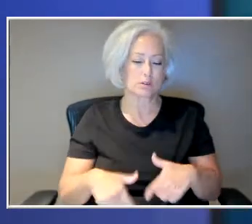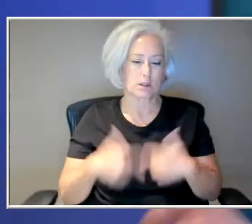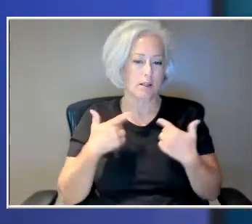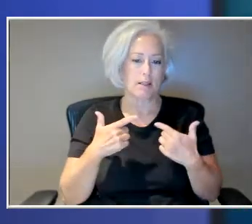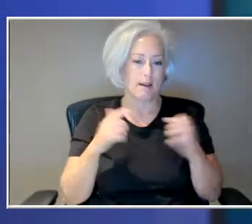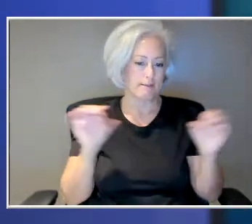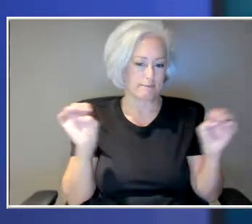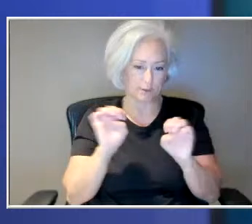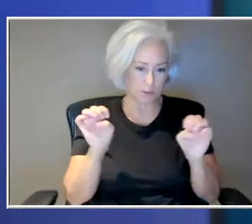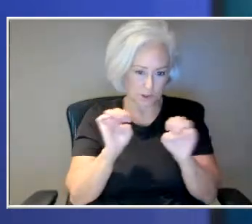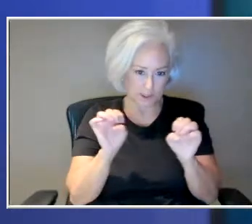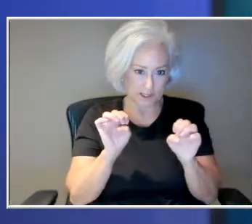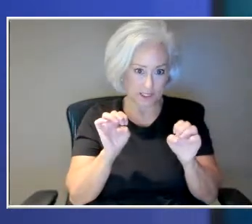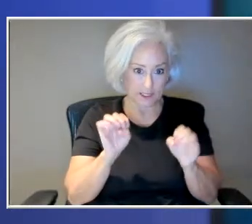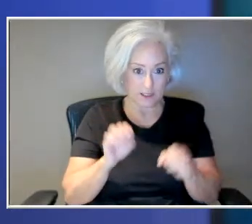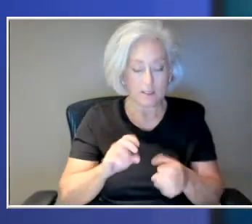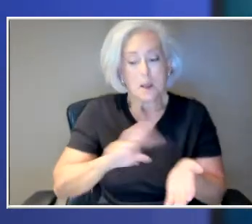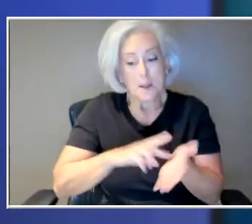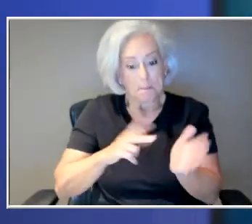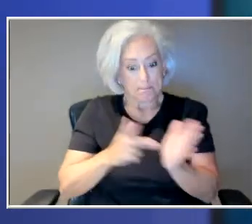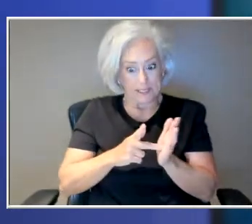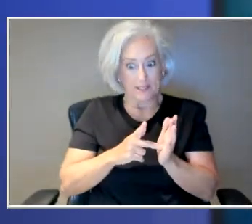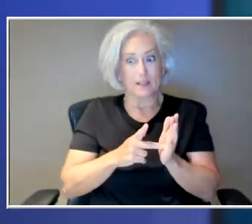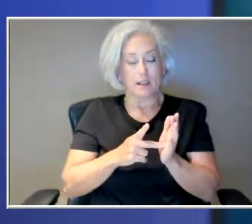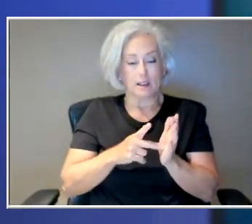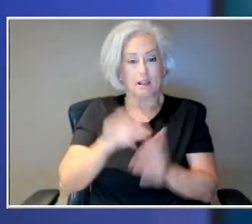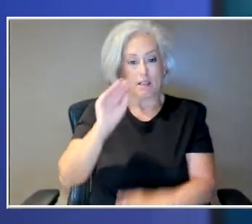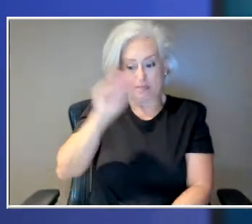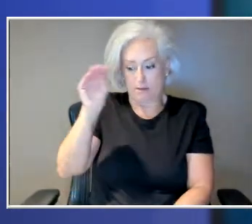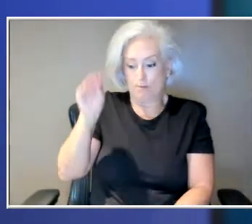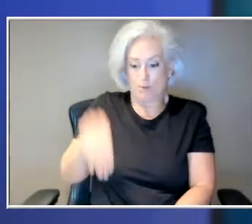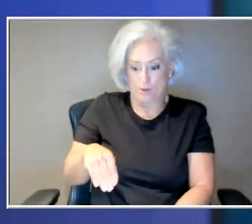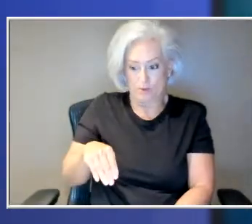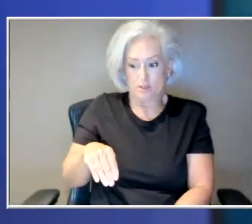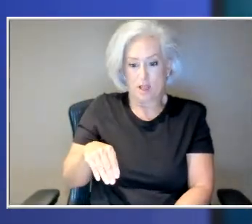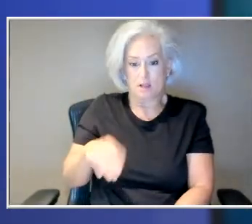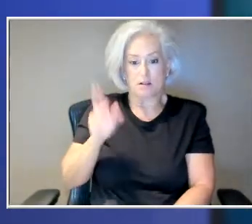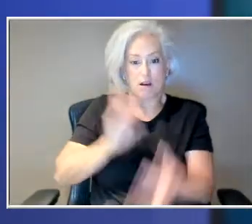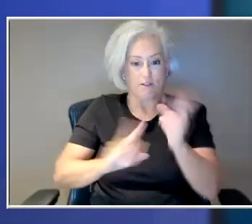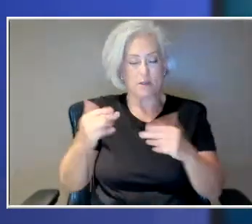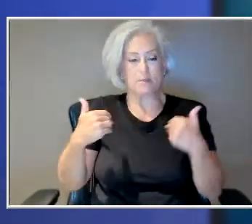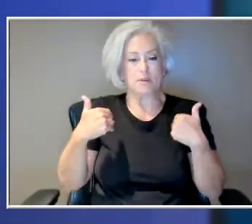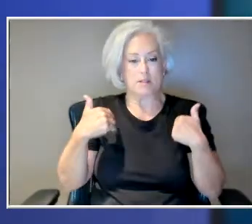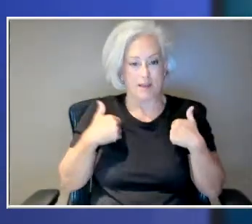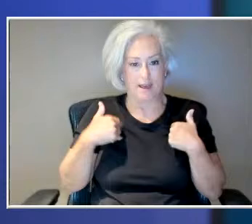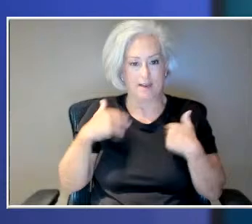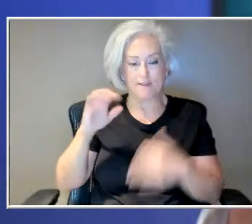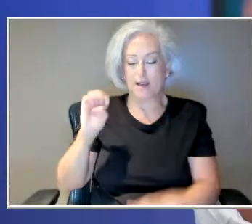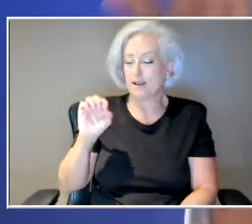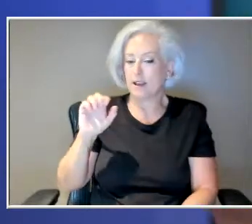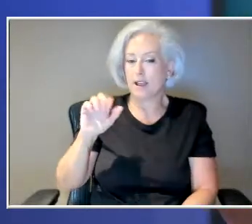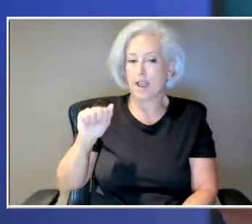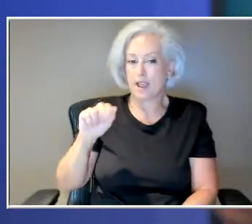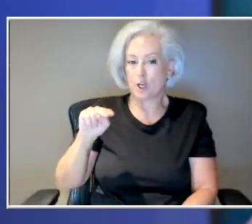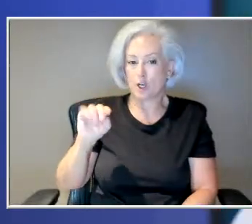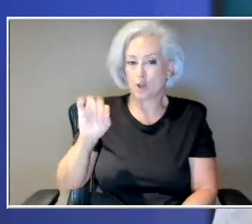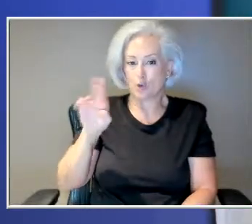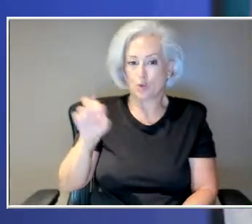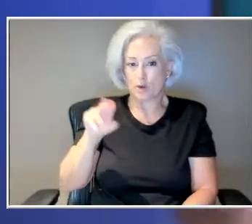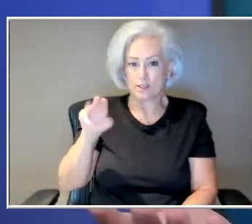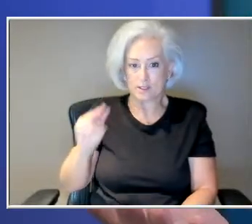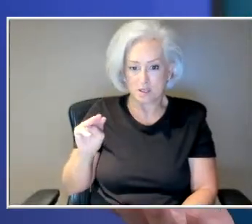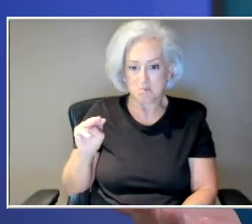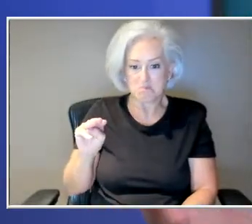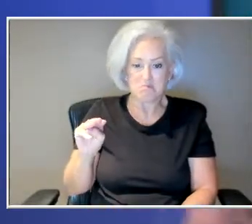the odds are heavily against an aneurysm being the cause. By far and away, it's much more likely that you have a tension headache or you